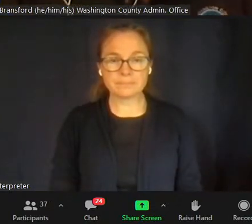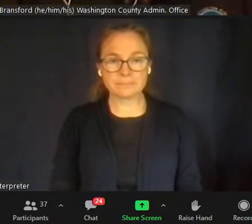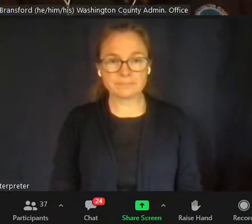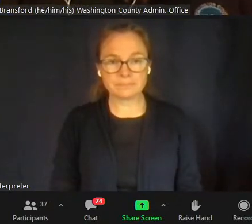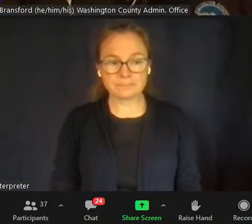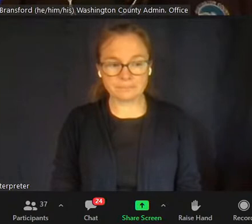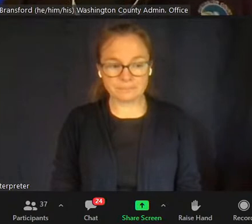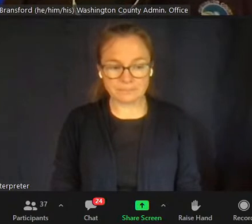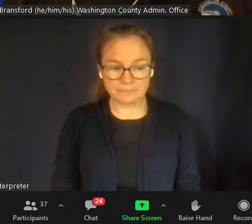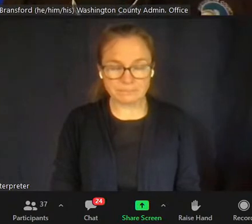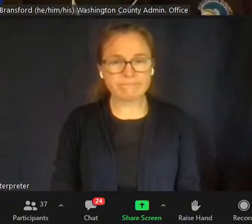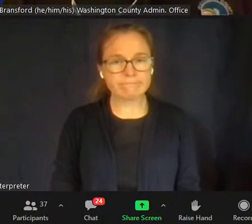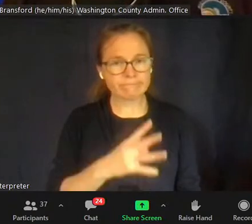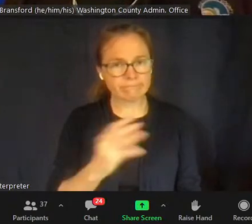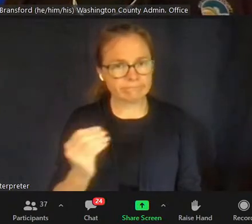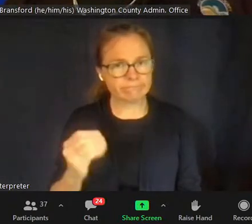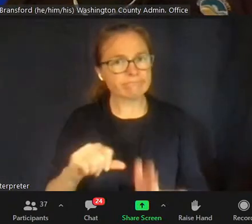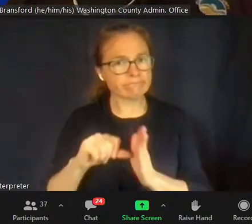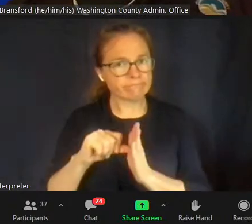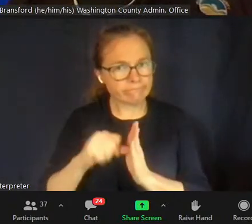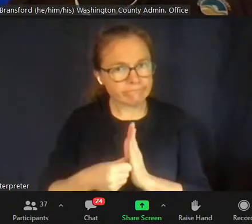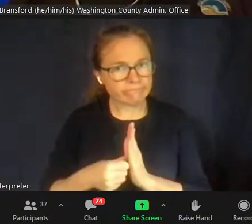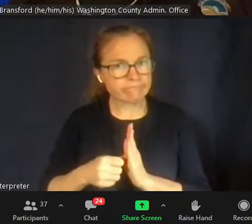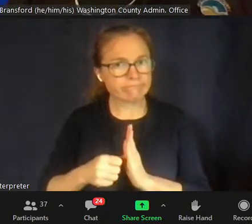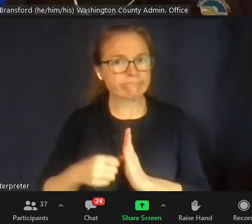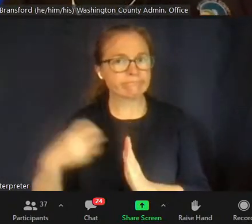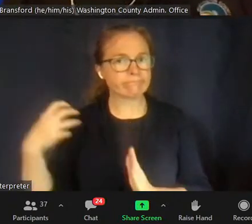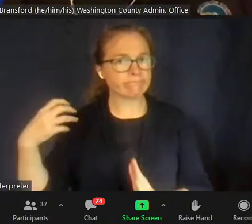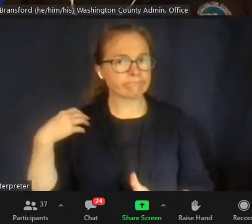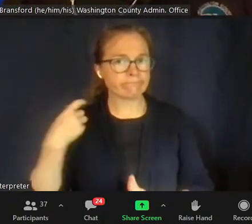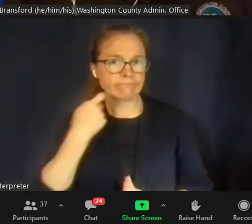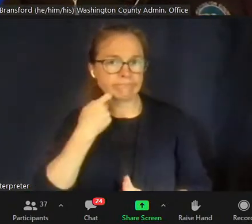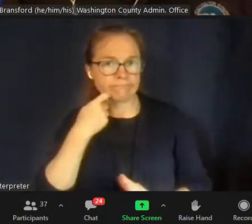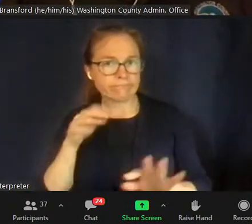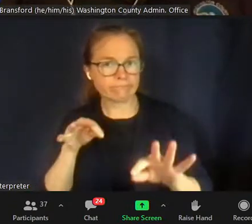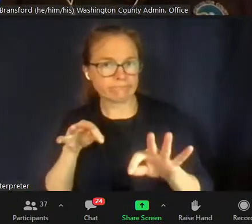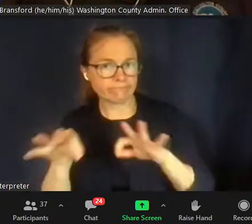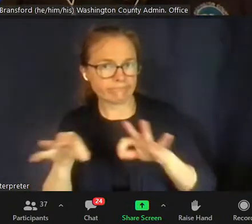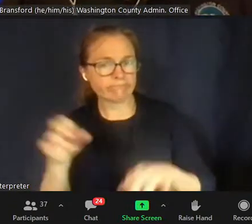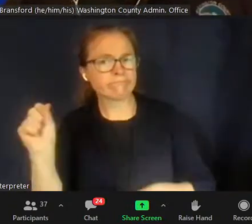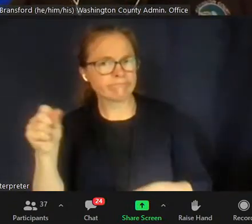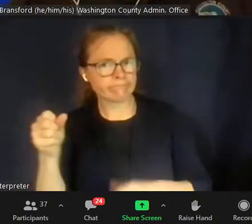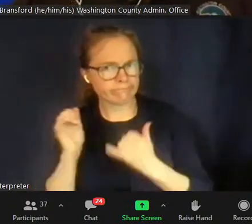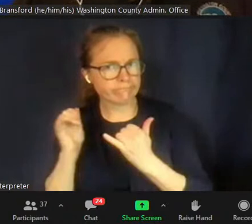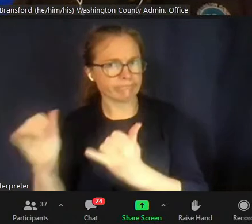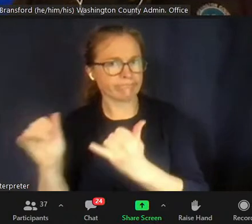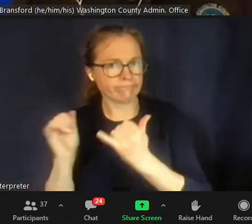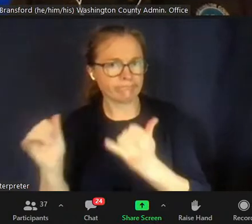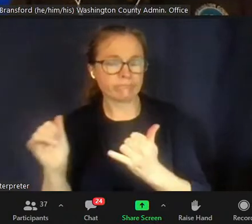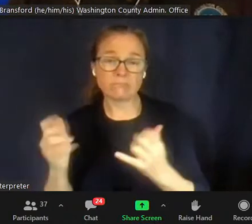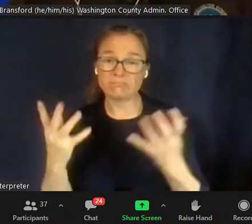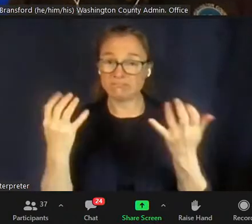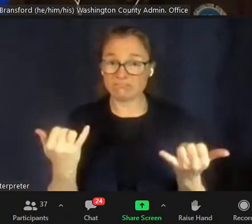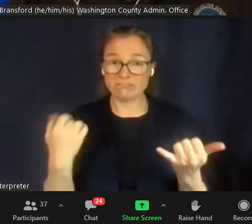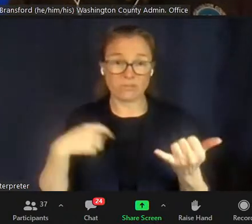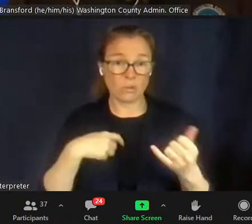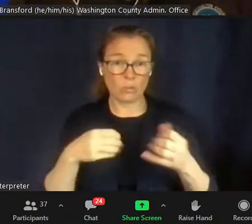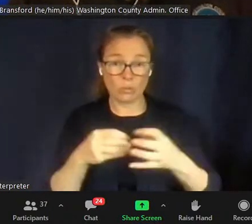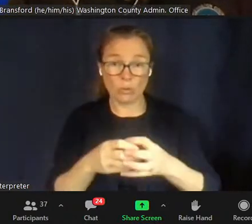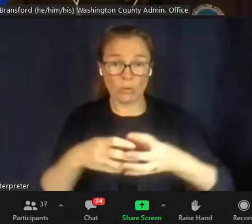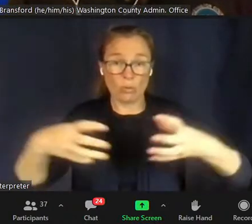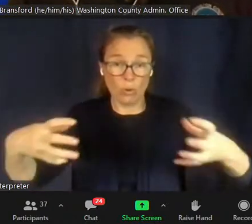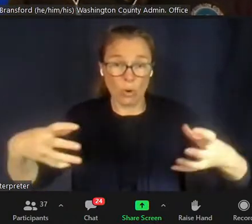do want to underscore what the chair said, and also add that we are growing, we are